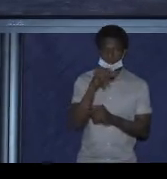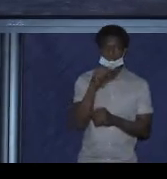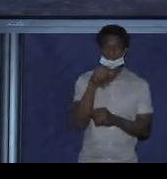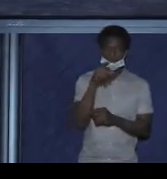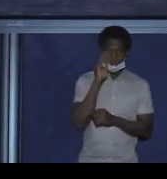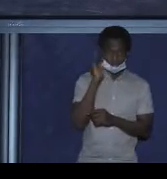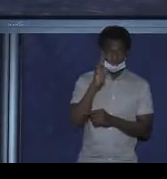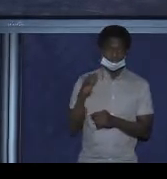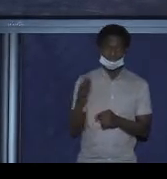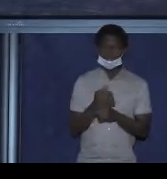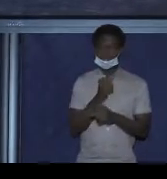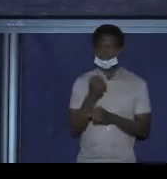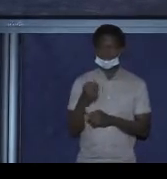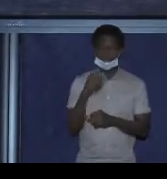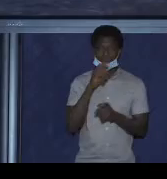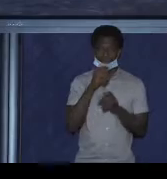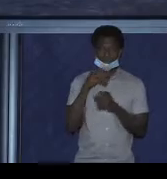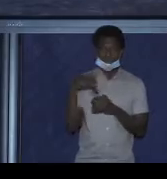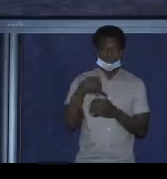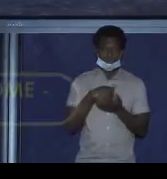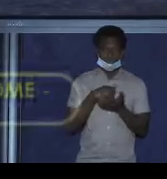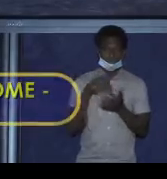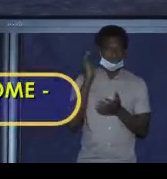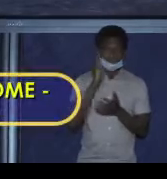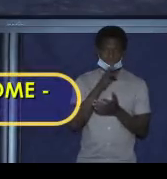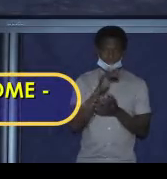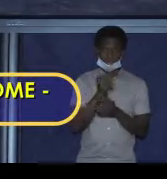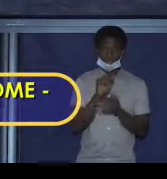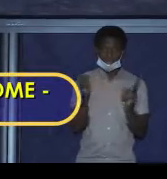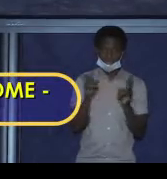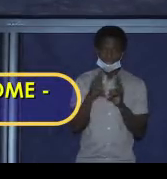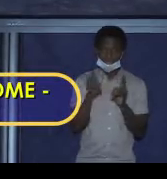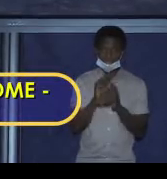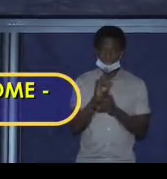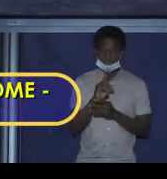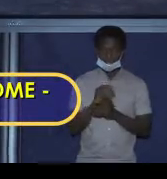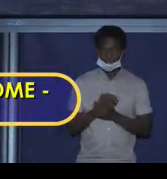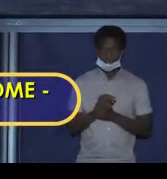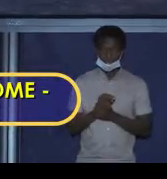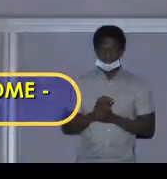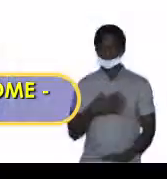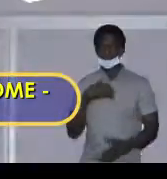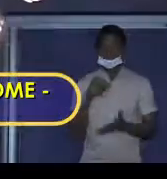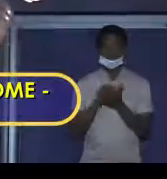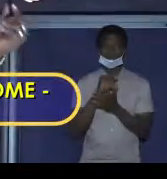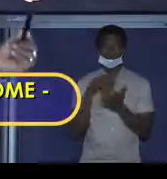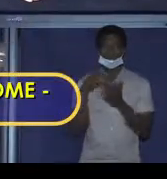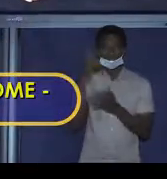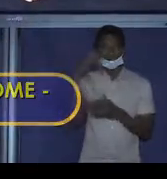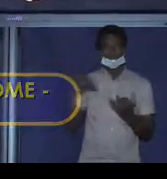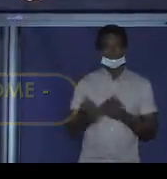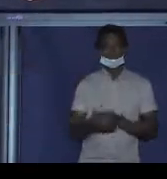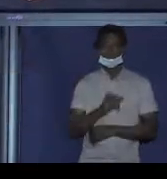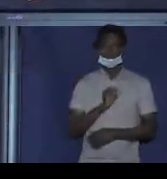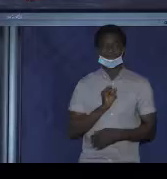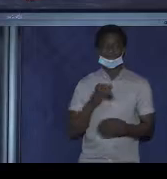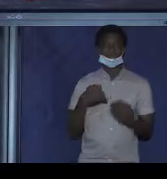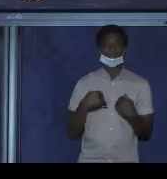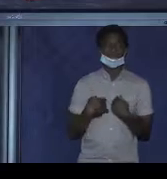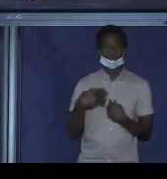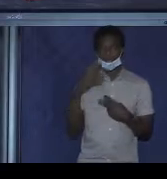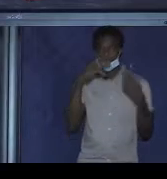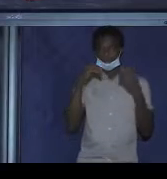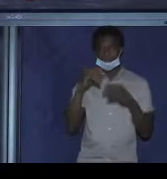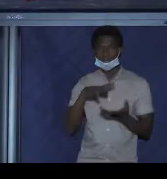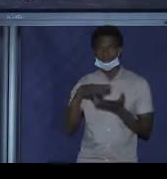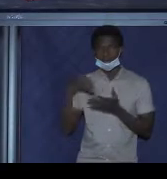assure you, you will definitely get a gift. And it's going to be a very unique gift. So, and that's it for today.